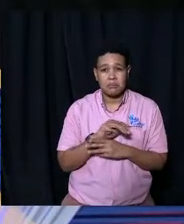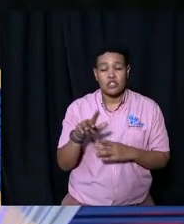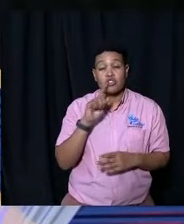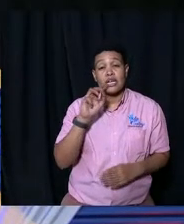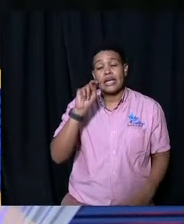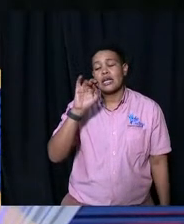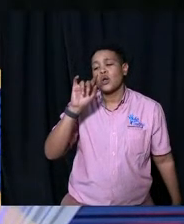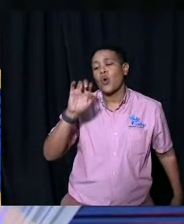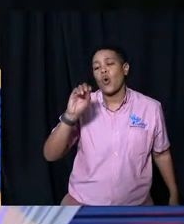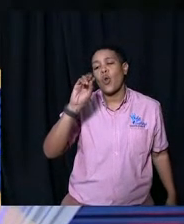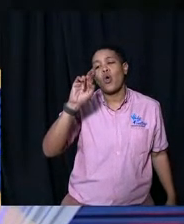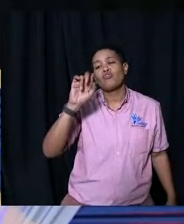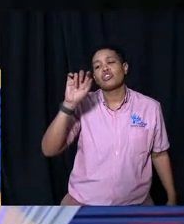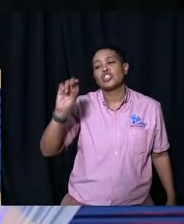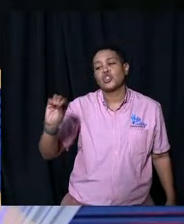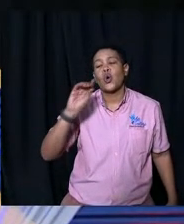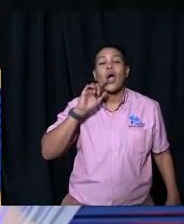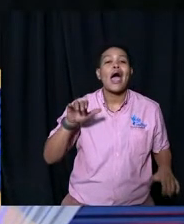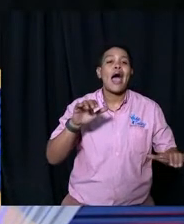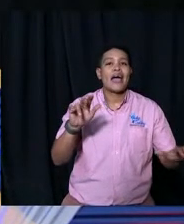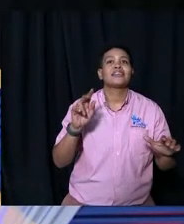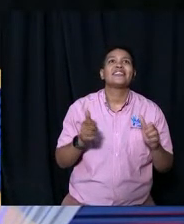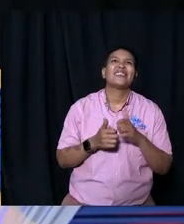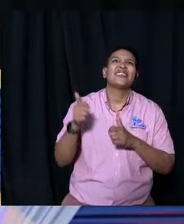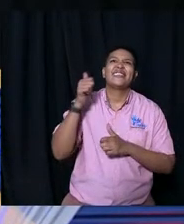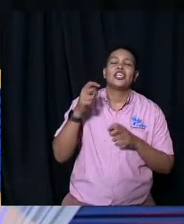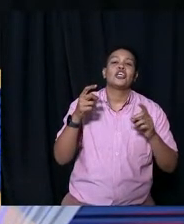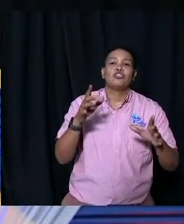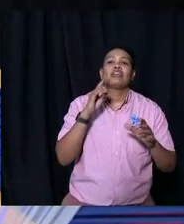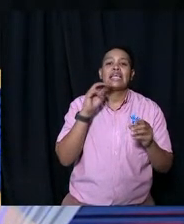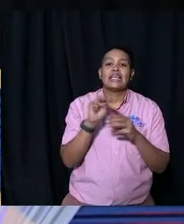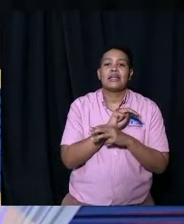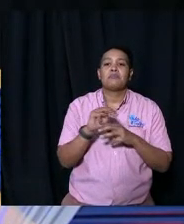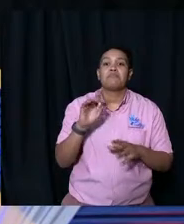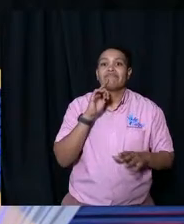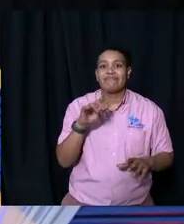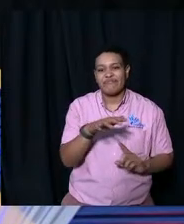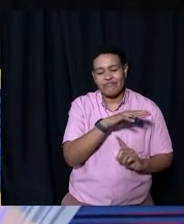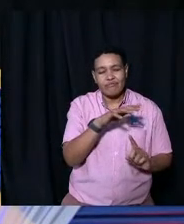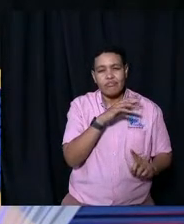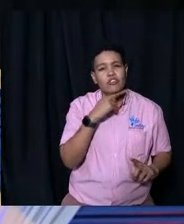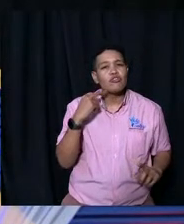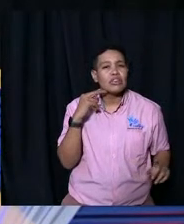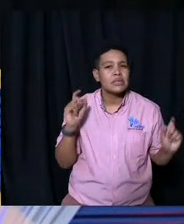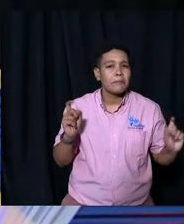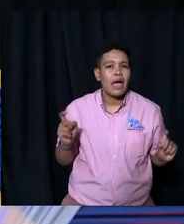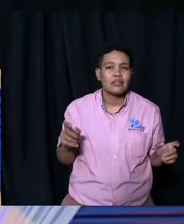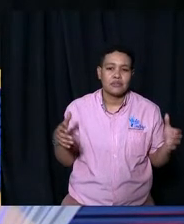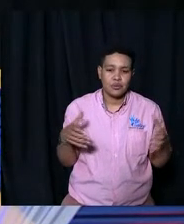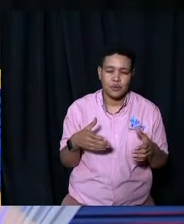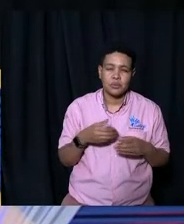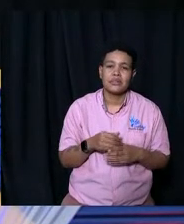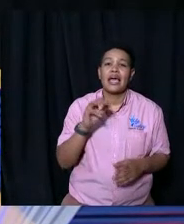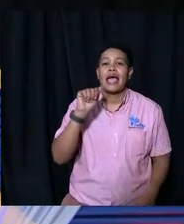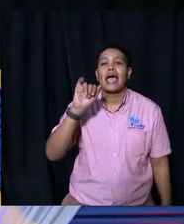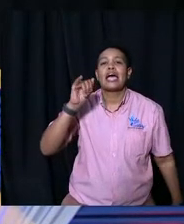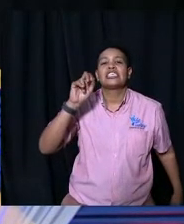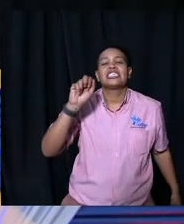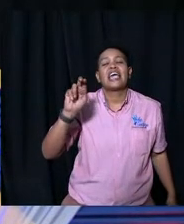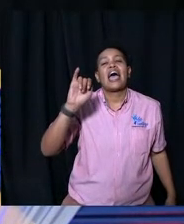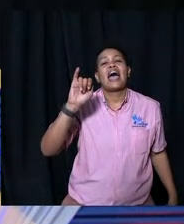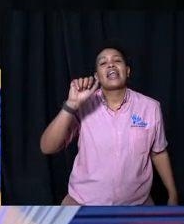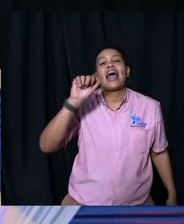Ms. Nicole Origio, Acting Senior Director in the Environment and Risk Management Branch of the Ministry. Mr. Ajani